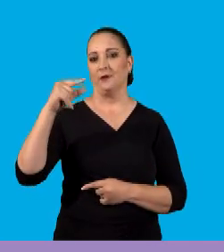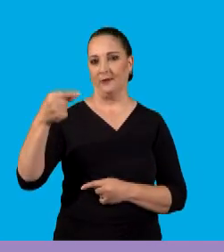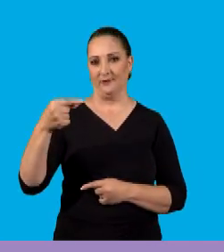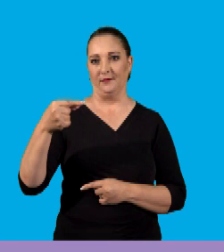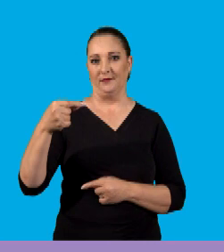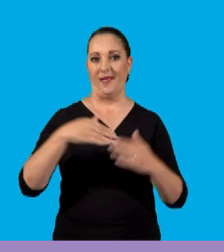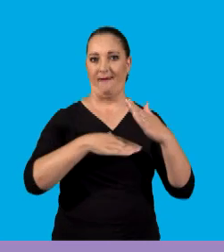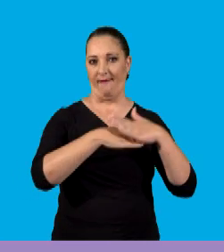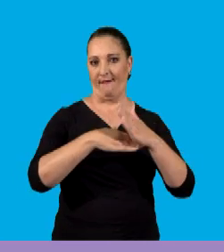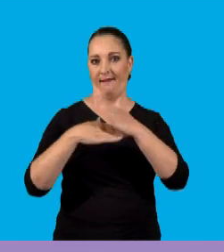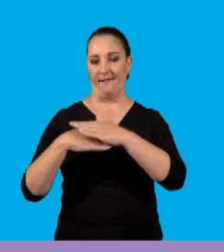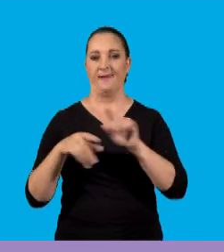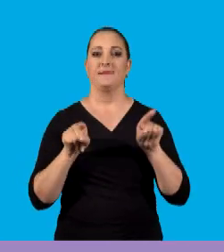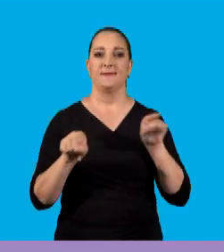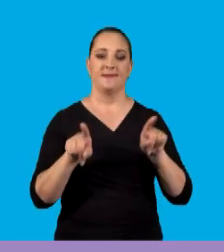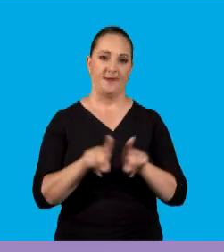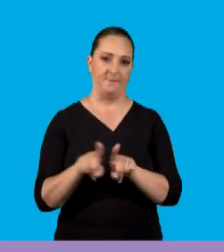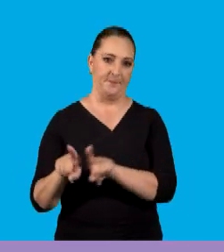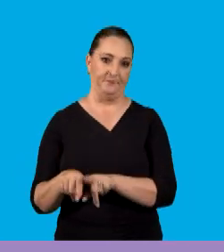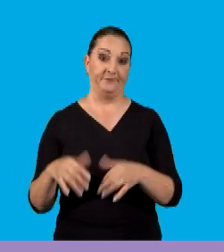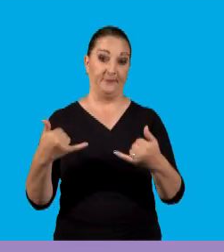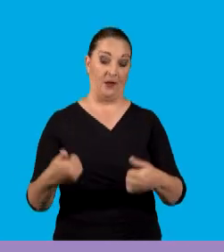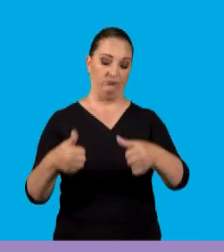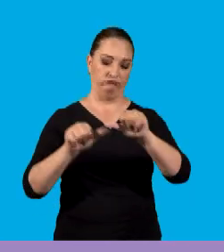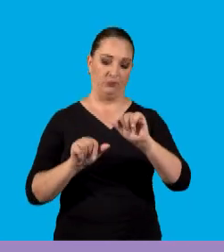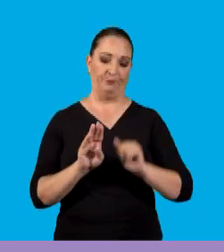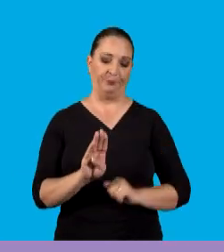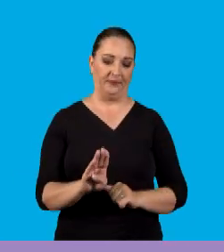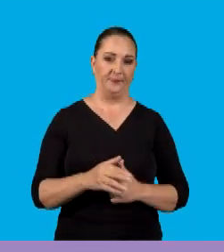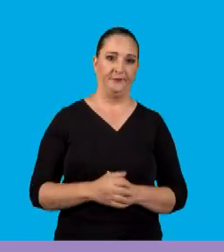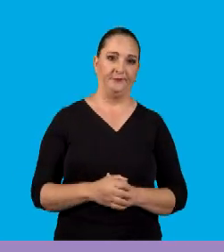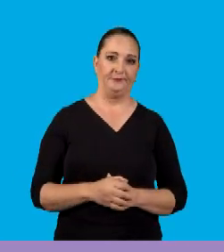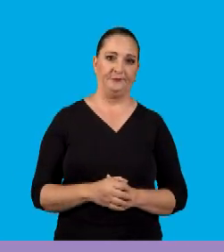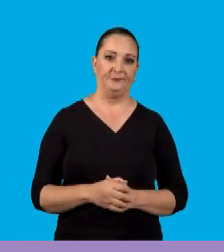Let's look at angle B. Let's use a different color.